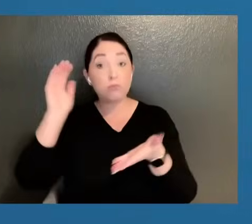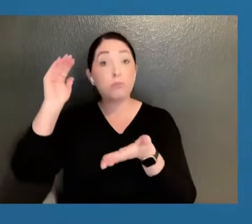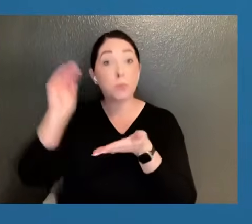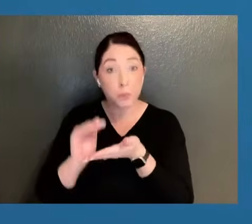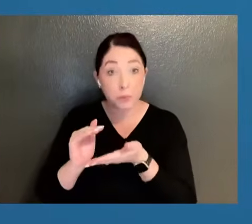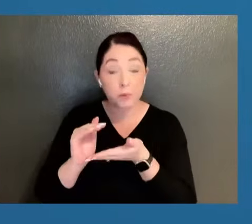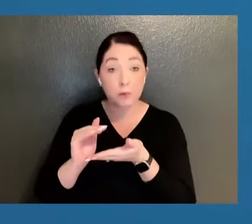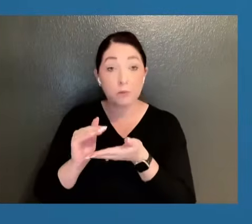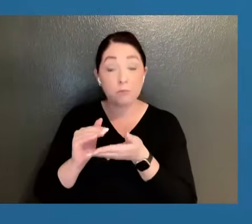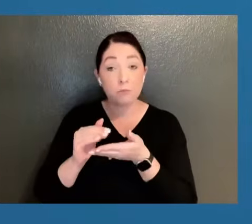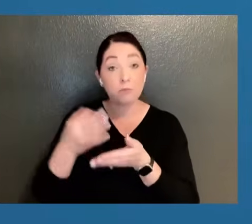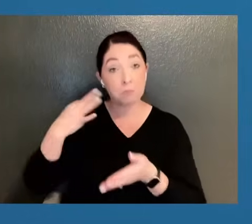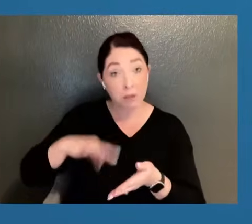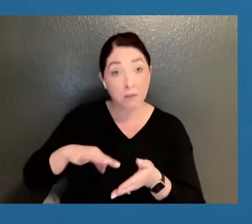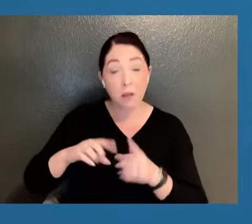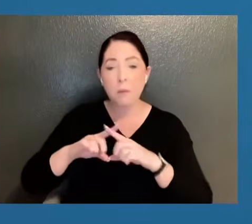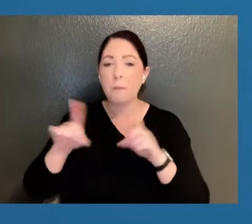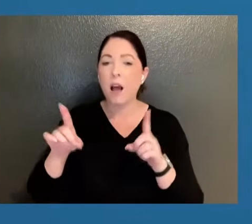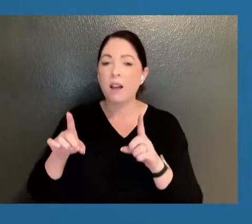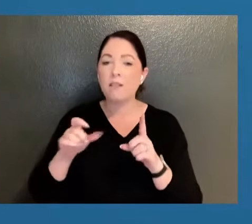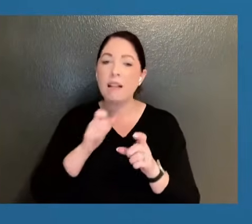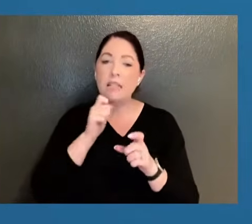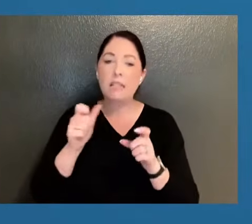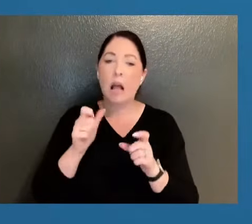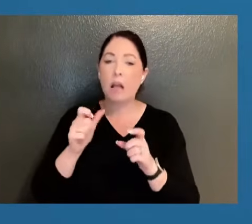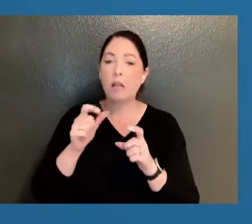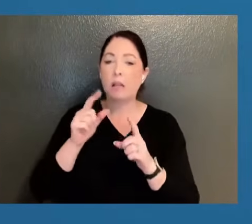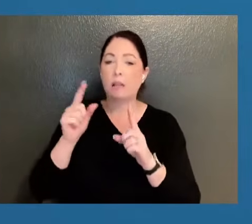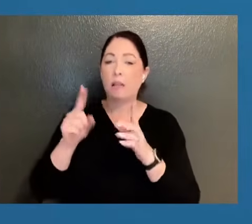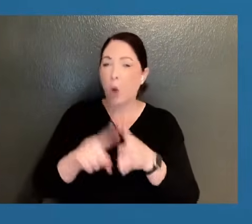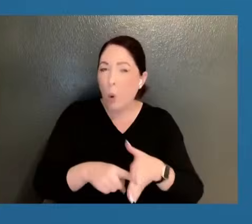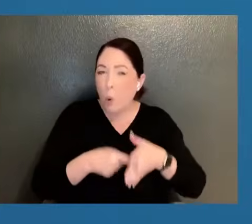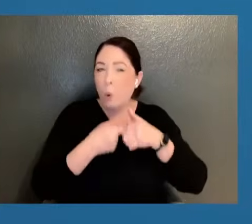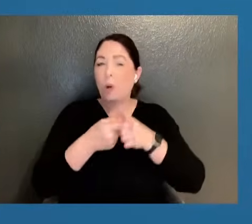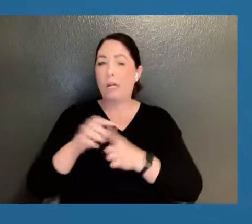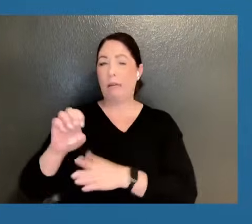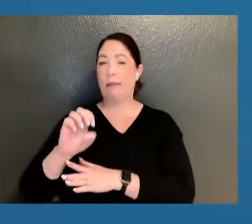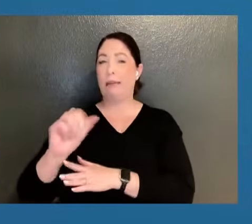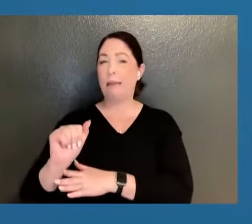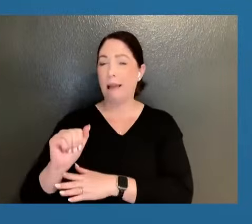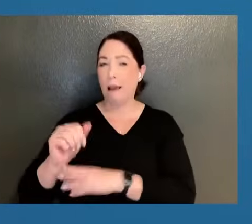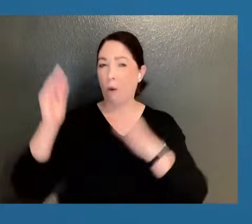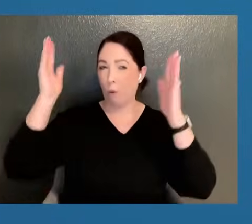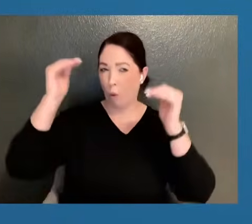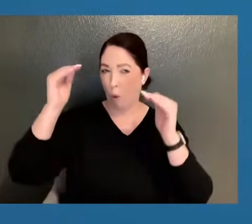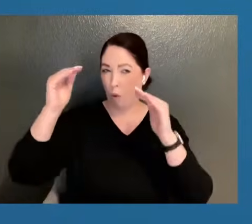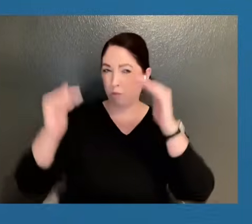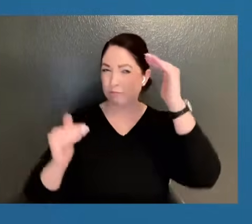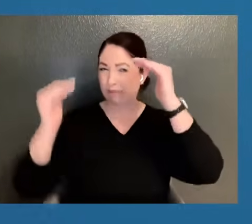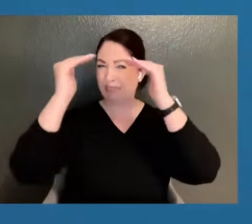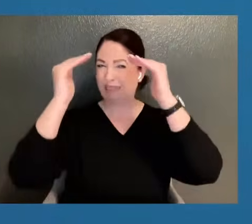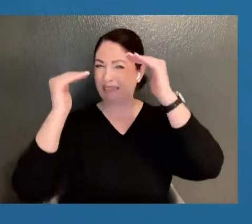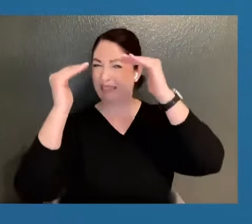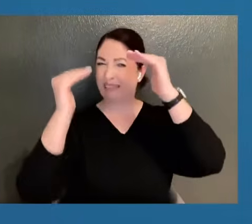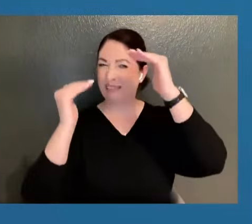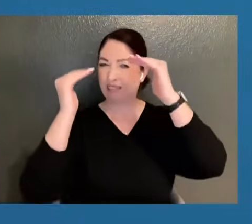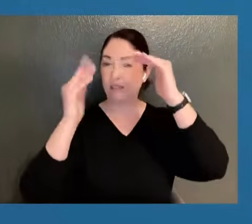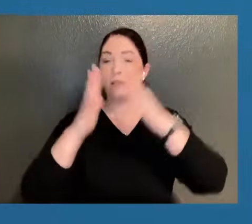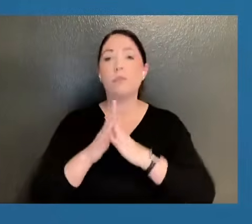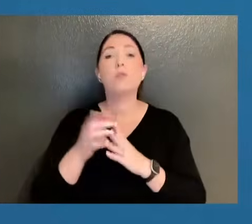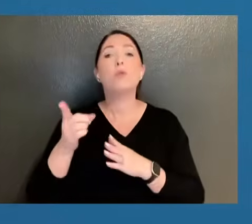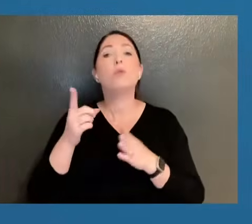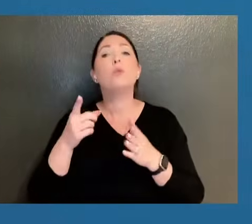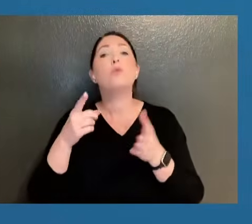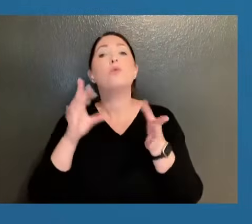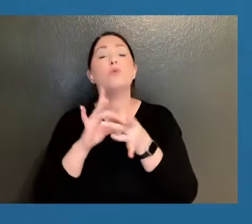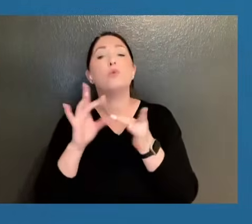it's not quite where, the original EA was hoping we'd be. You mentioned affordability. It's still an ongoing crisis. What are we looking